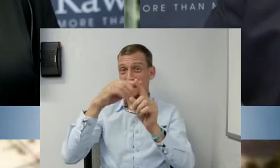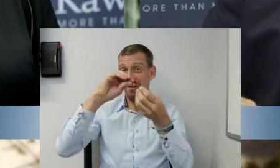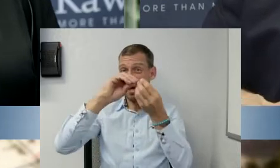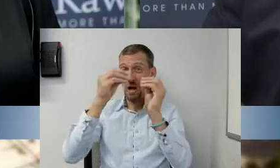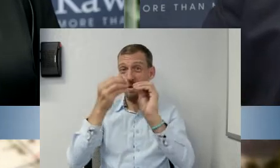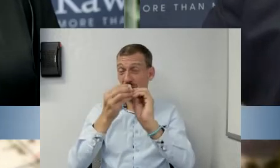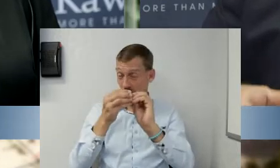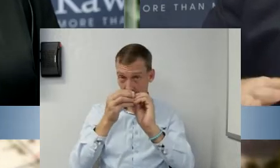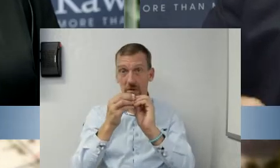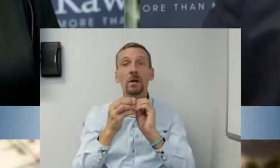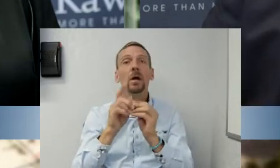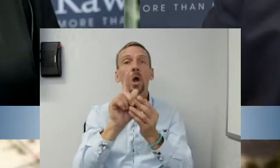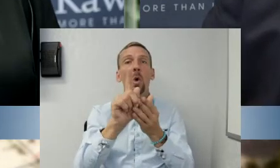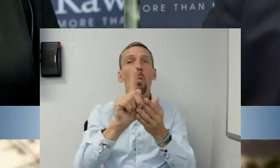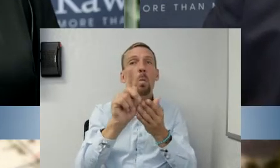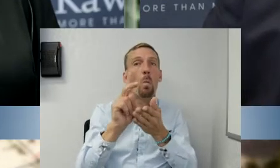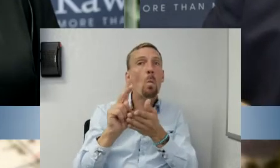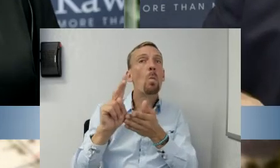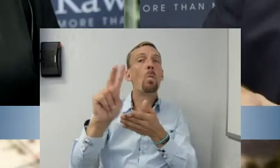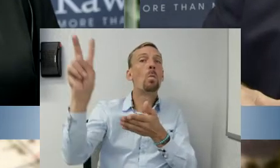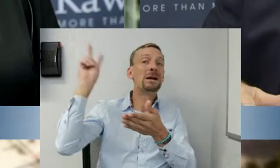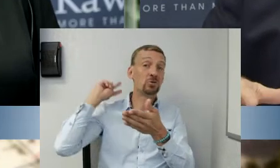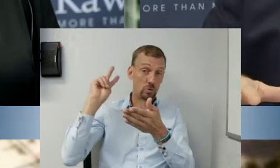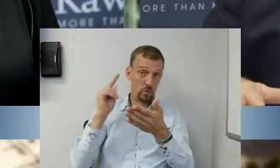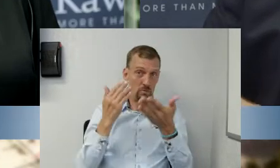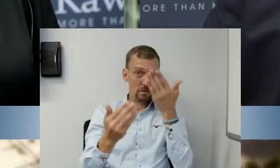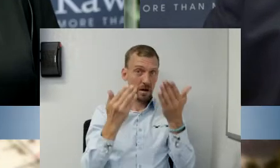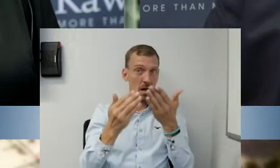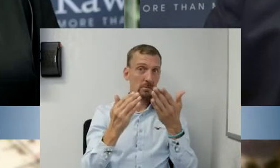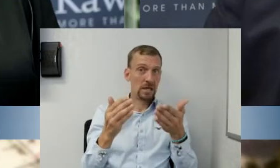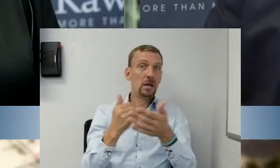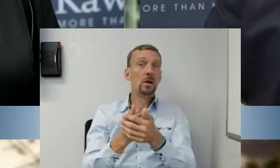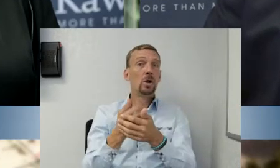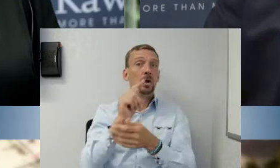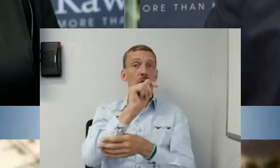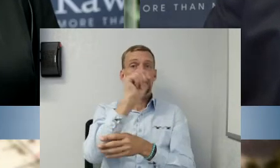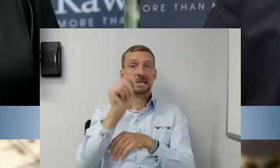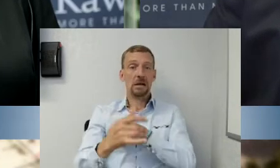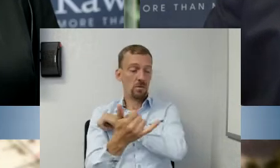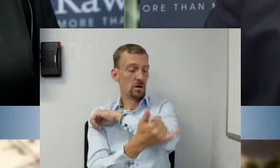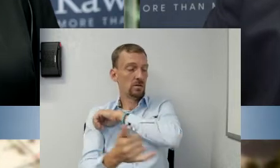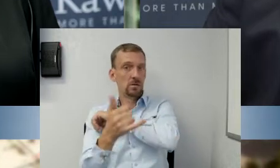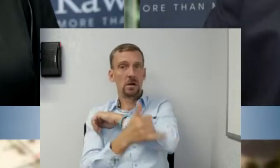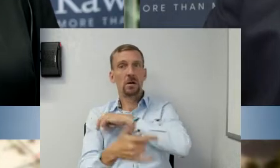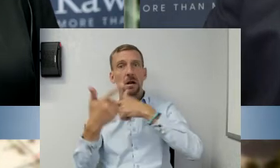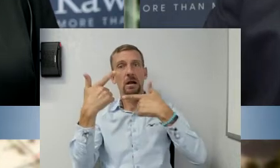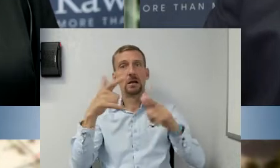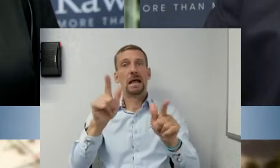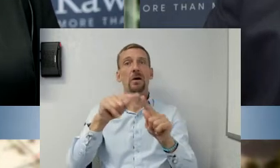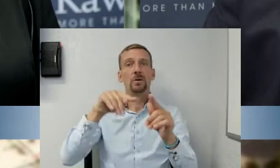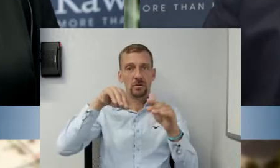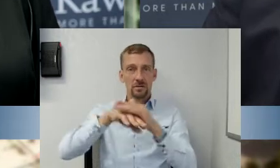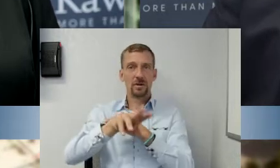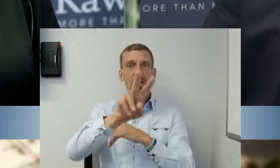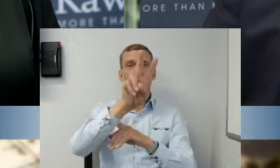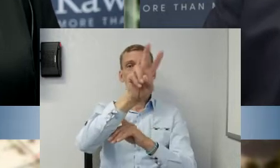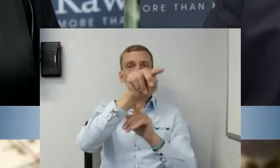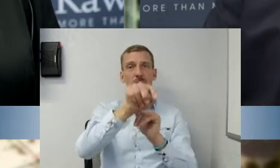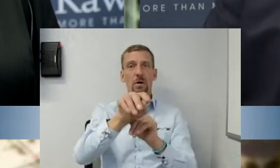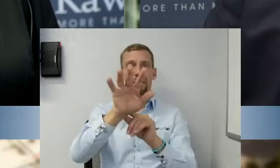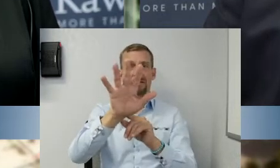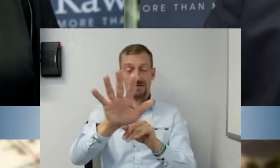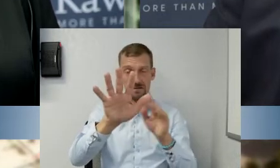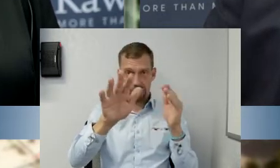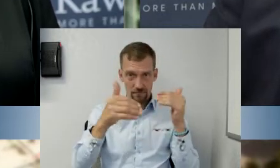a week and a half, maybe 2 weeks ago, Tulare County was permitted to move into 2.5. The next